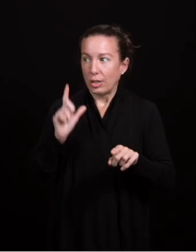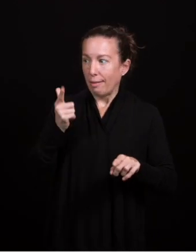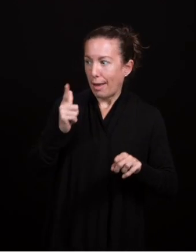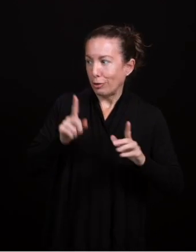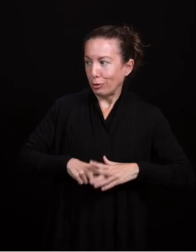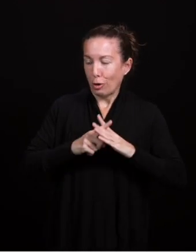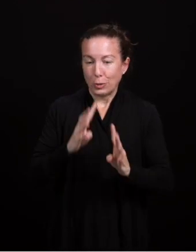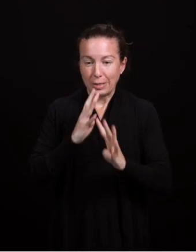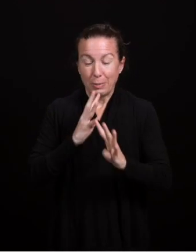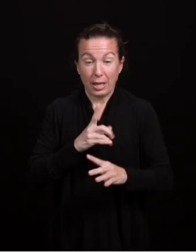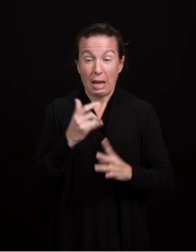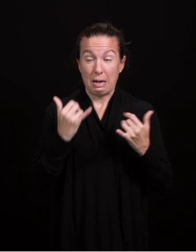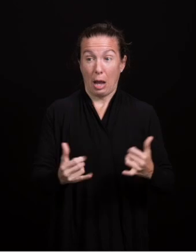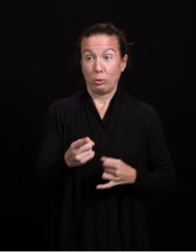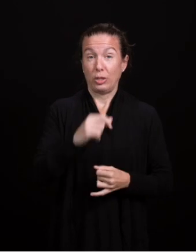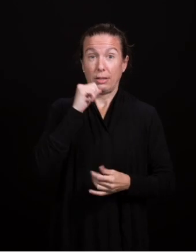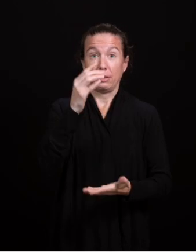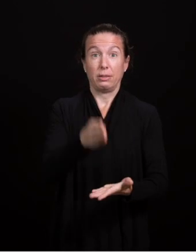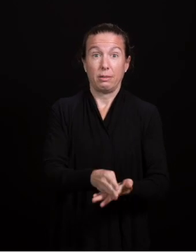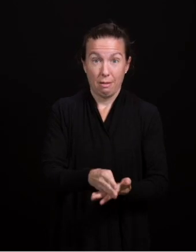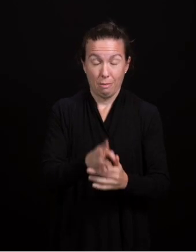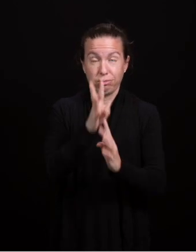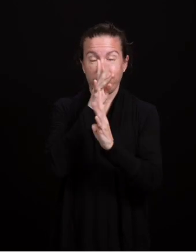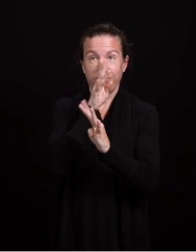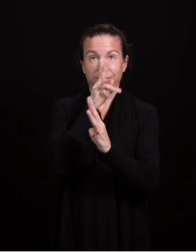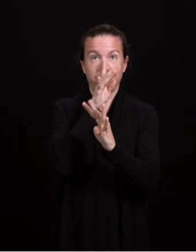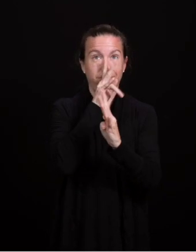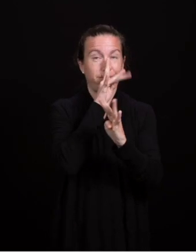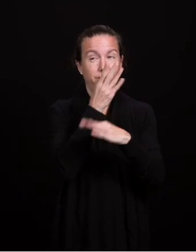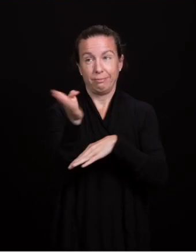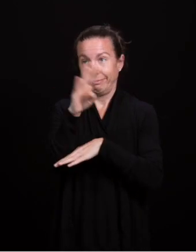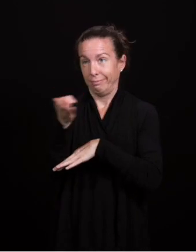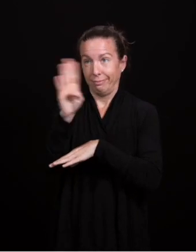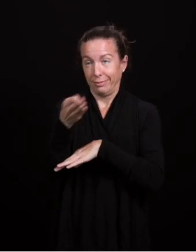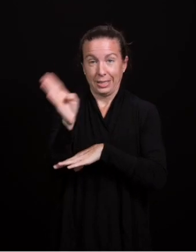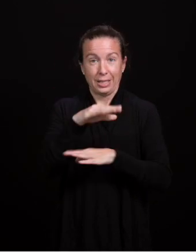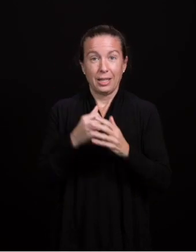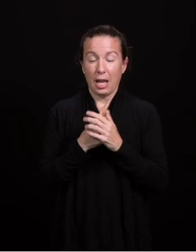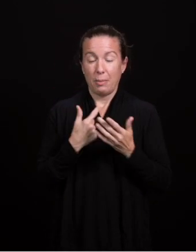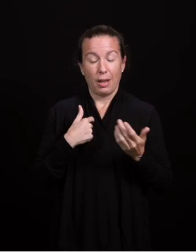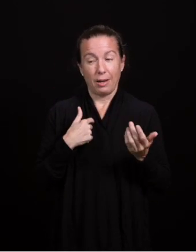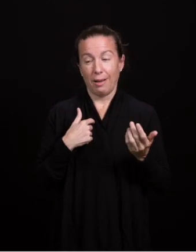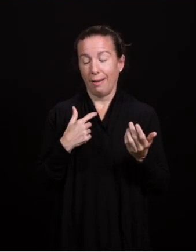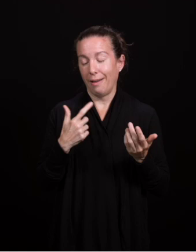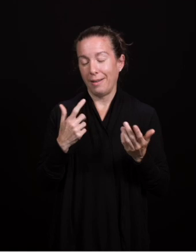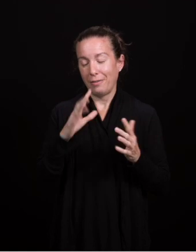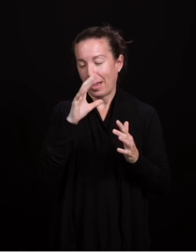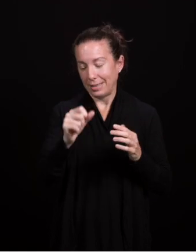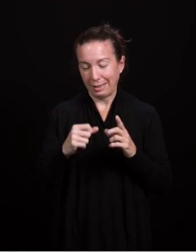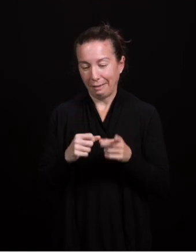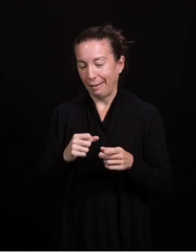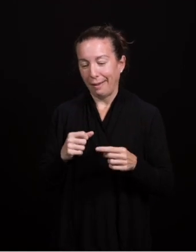just doesn't talk. She doesn't stop talking. So, there are literally moments where it would